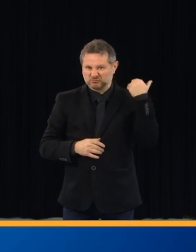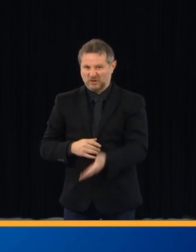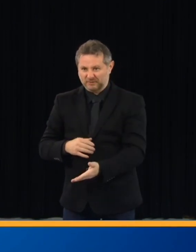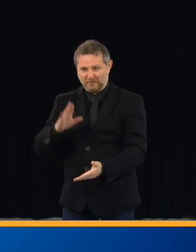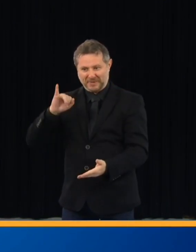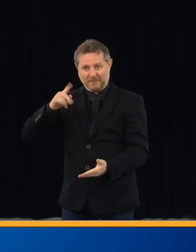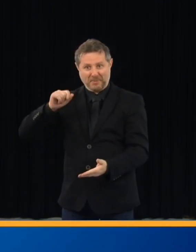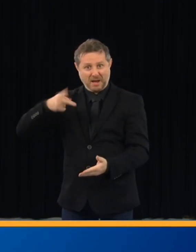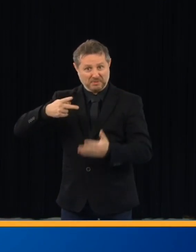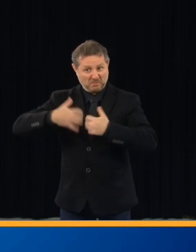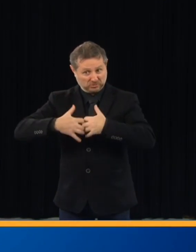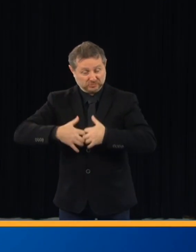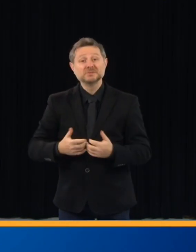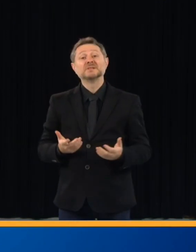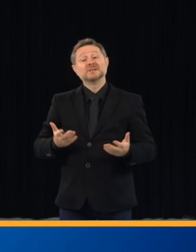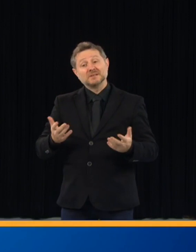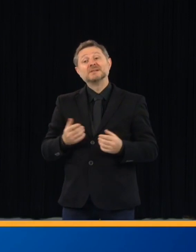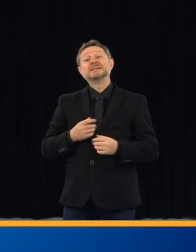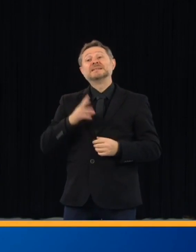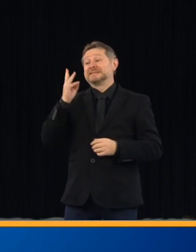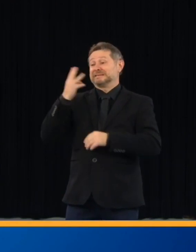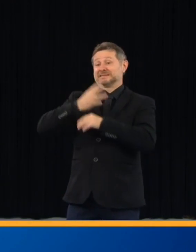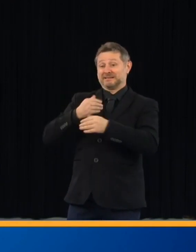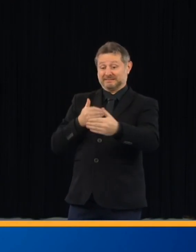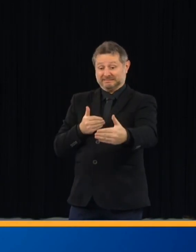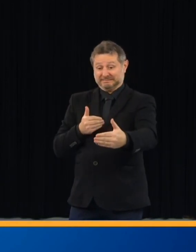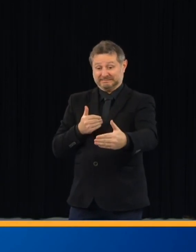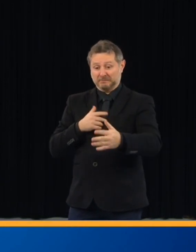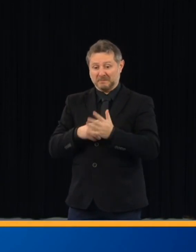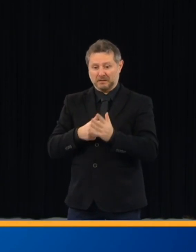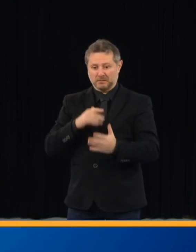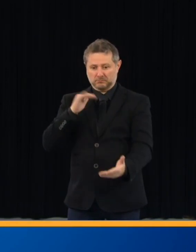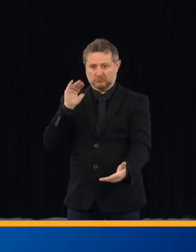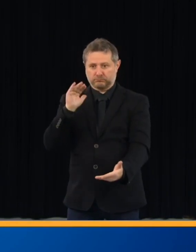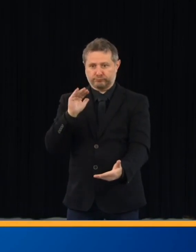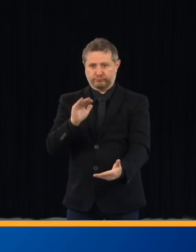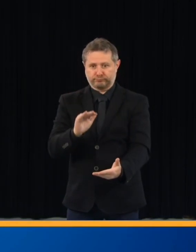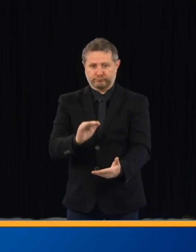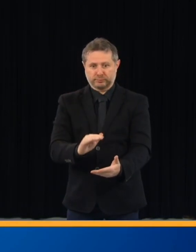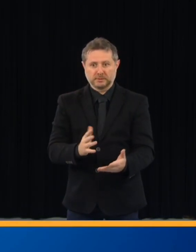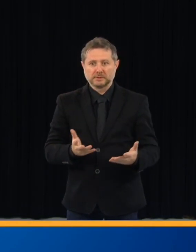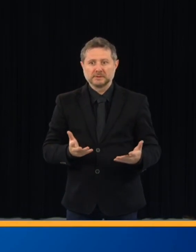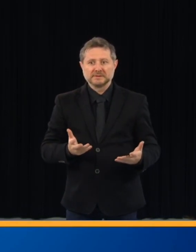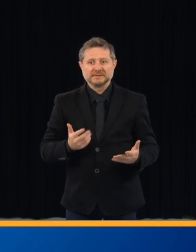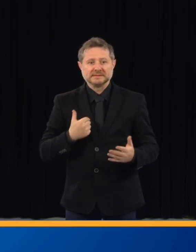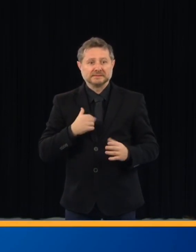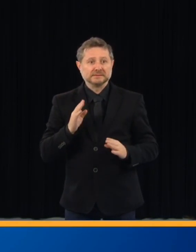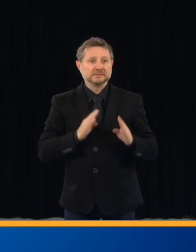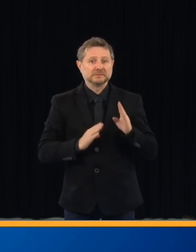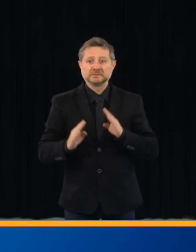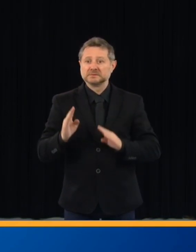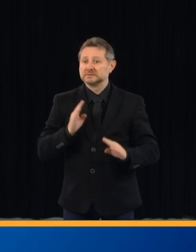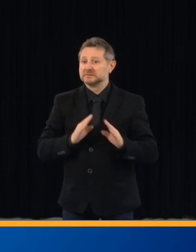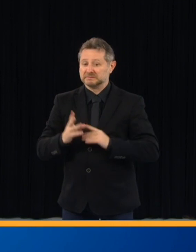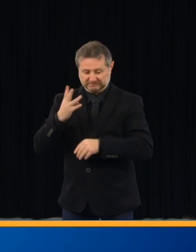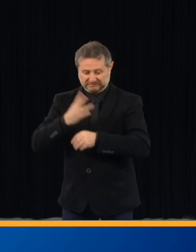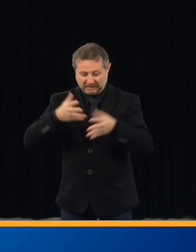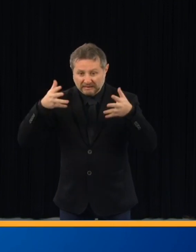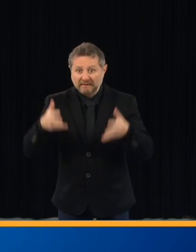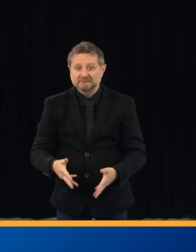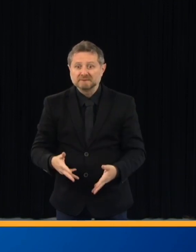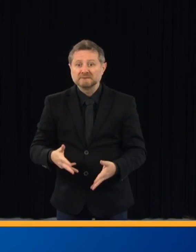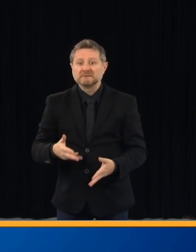ventilators is troubling, and 6 days of ventilators in the stockpile is